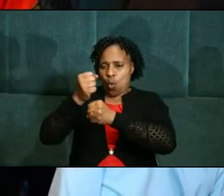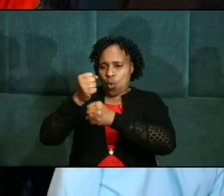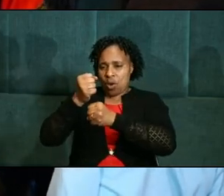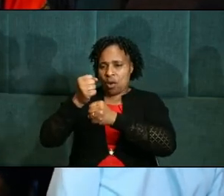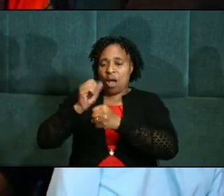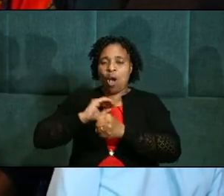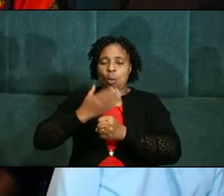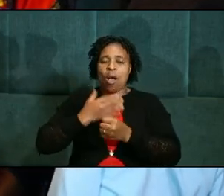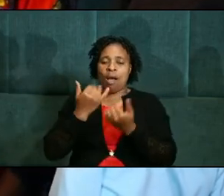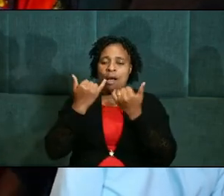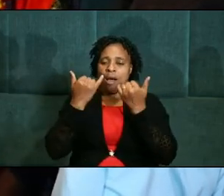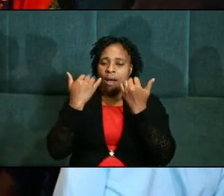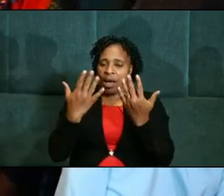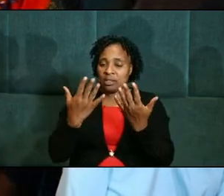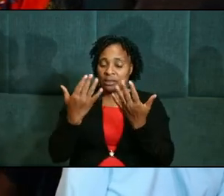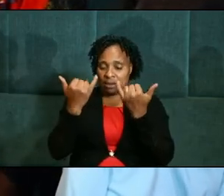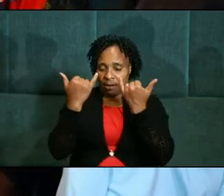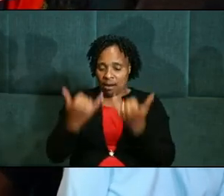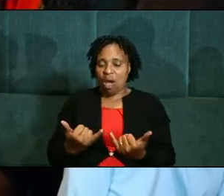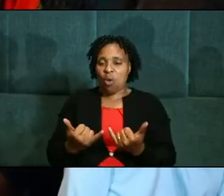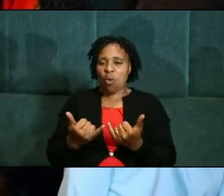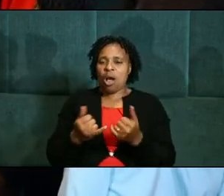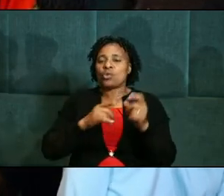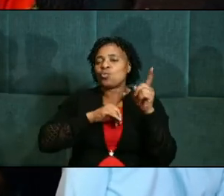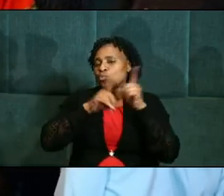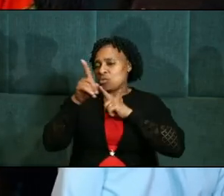now as we journey